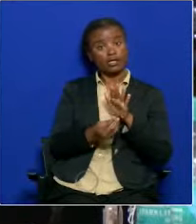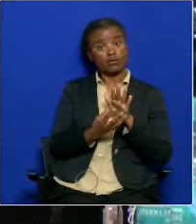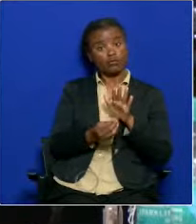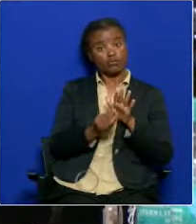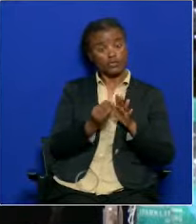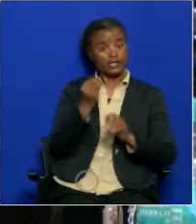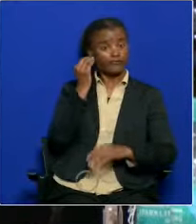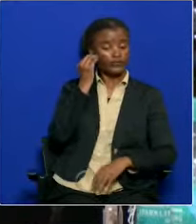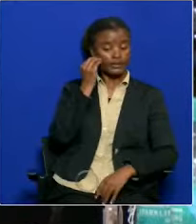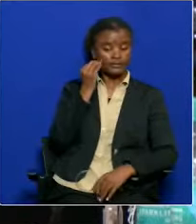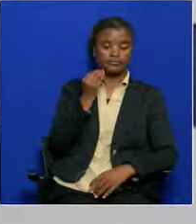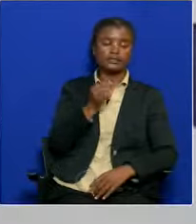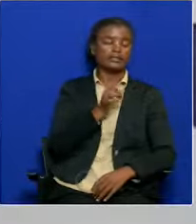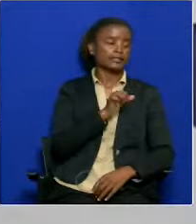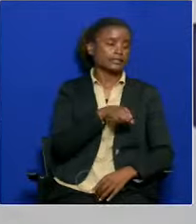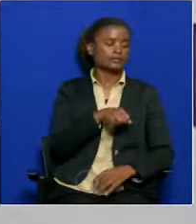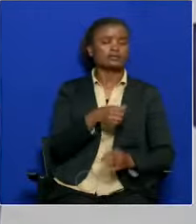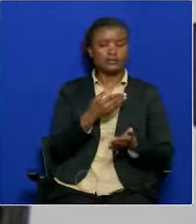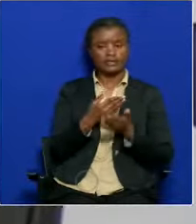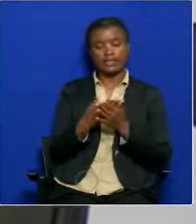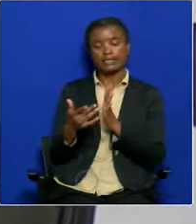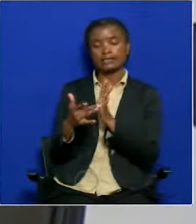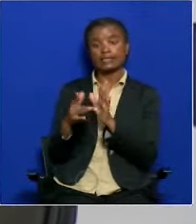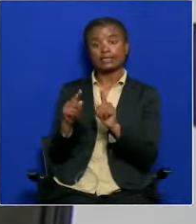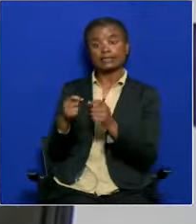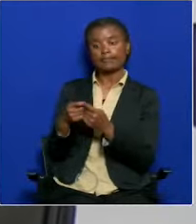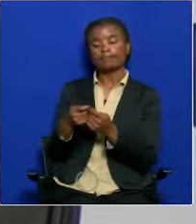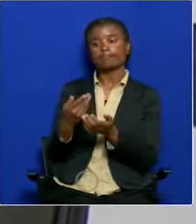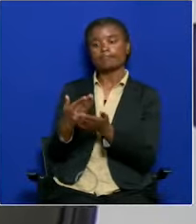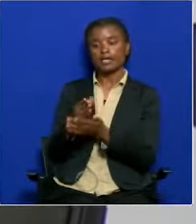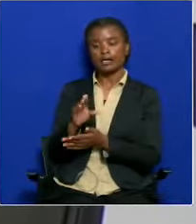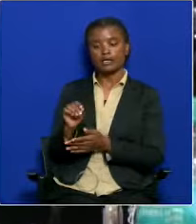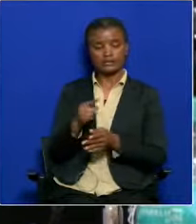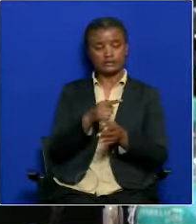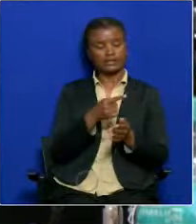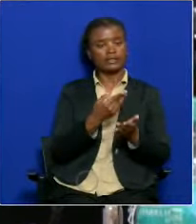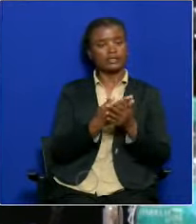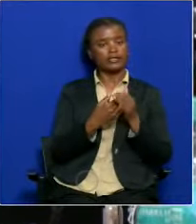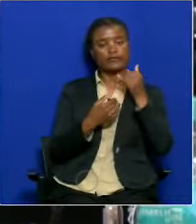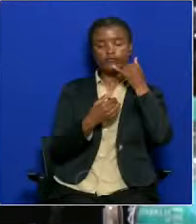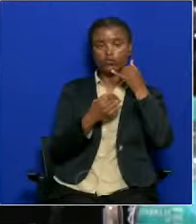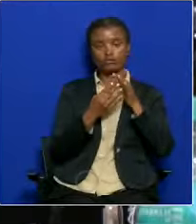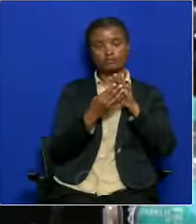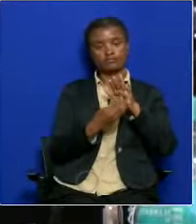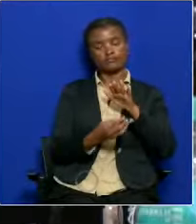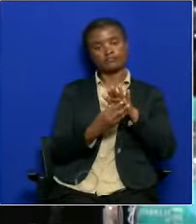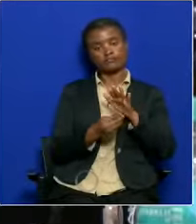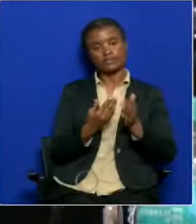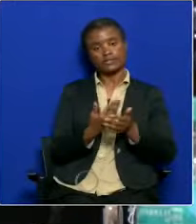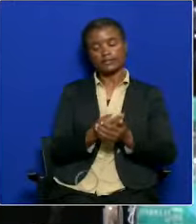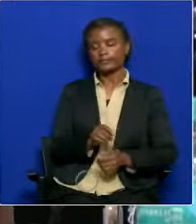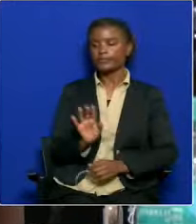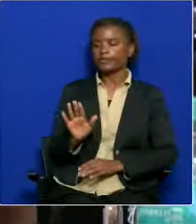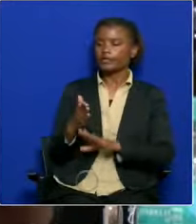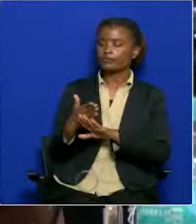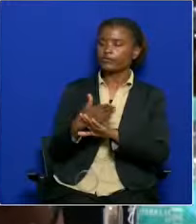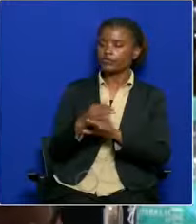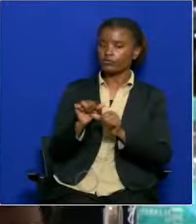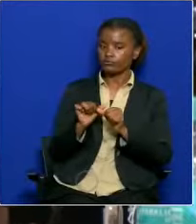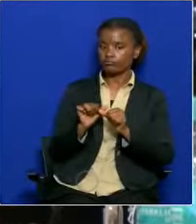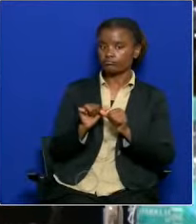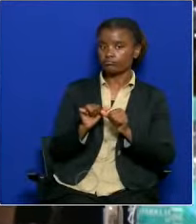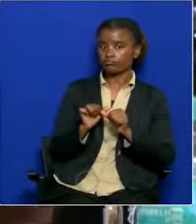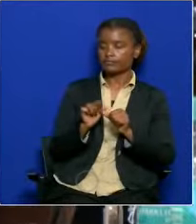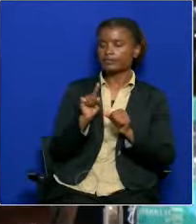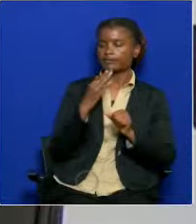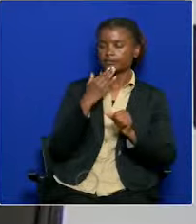do so. All right. Before we leave page 4, before we leave this, are you prepared